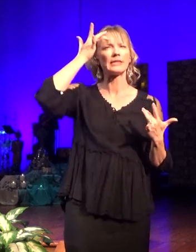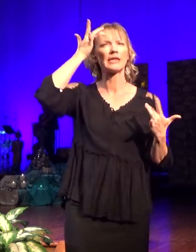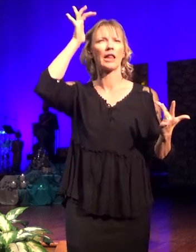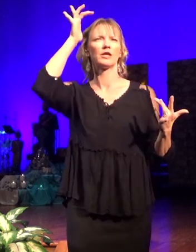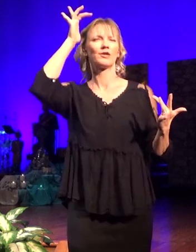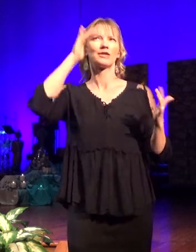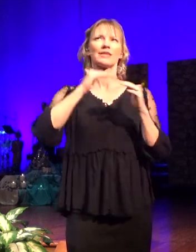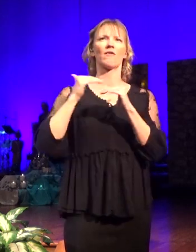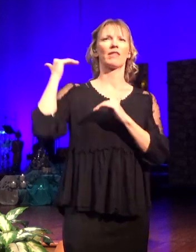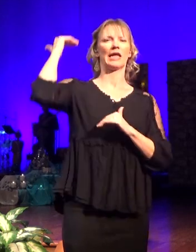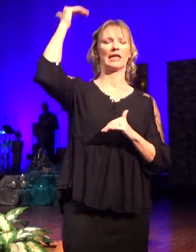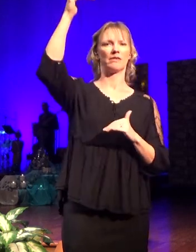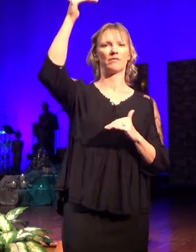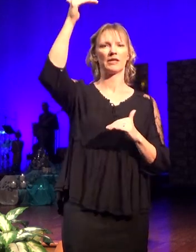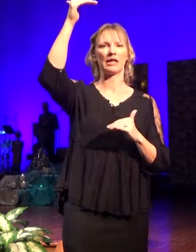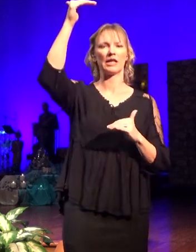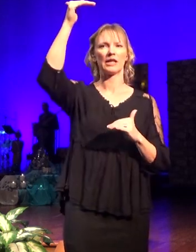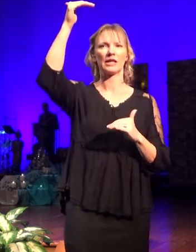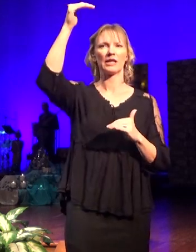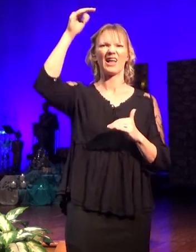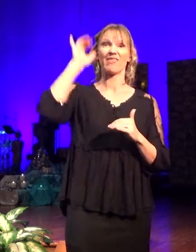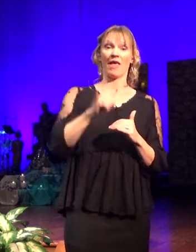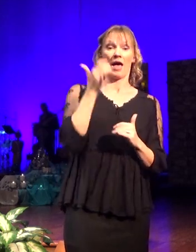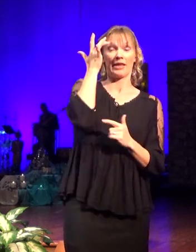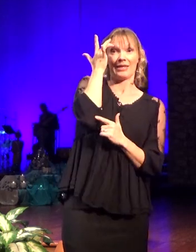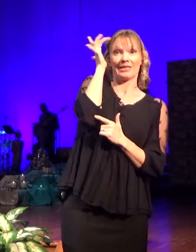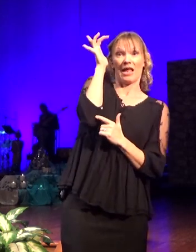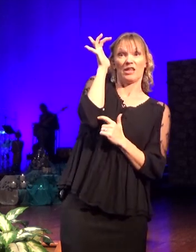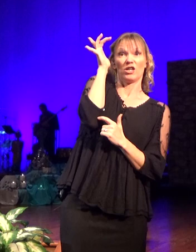infinite. And that intelligence